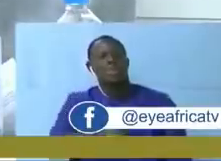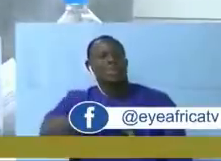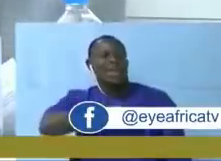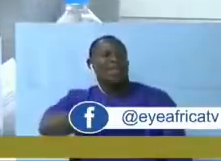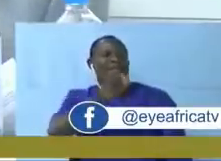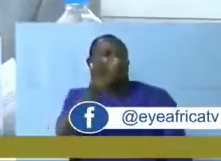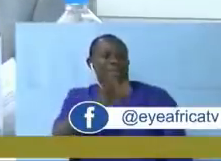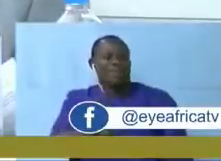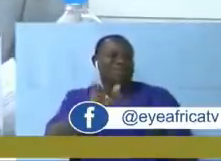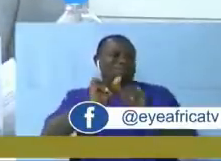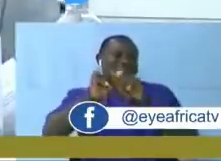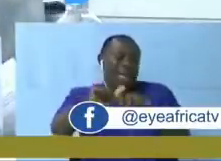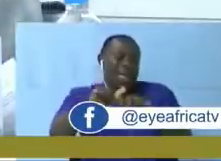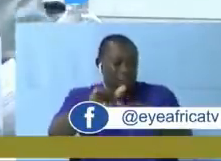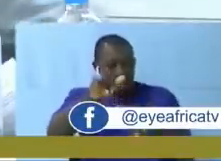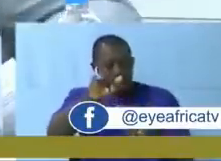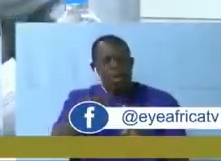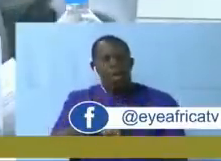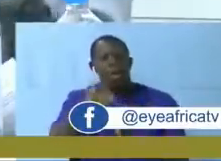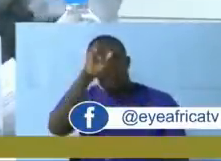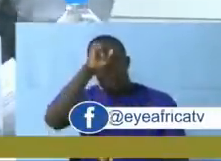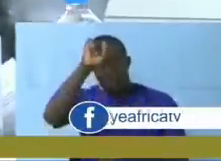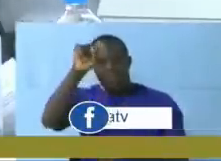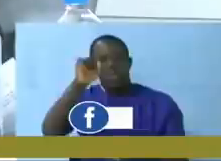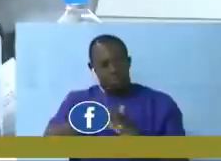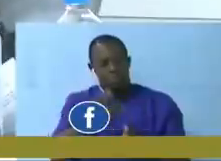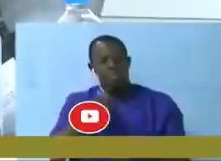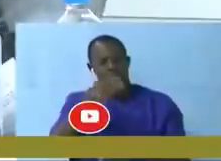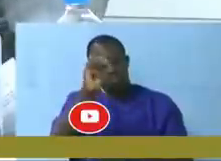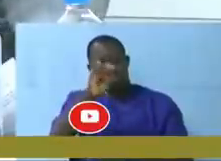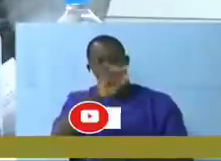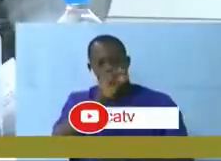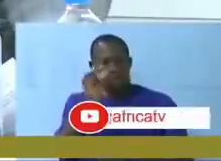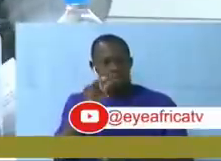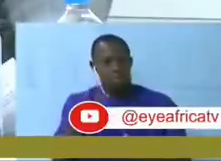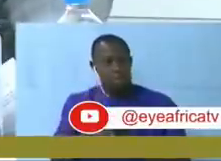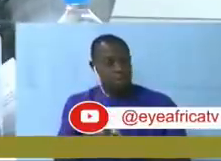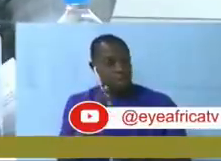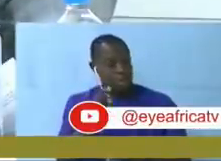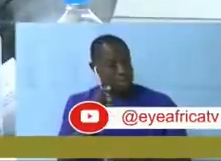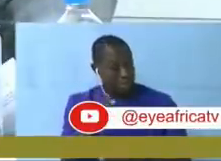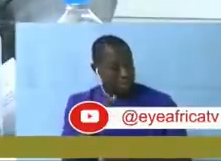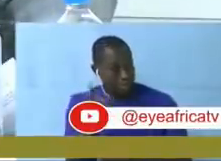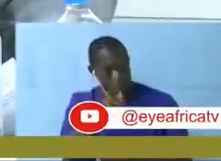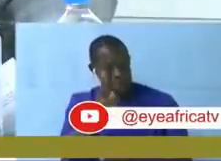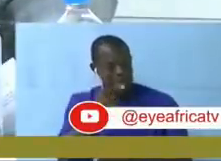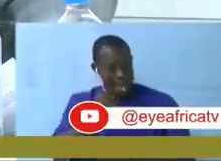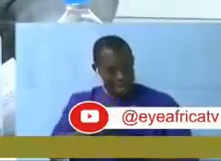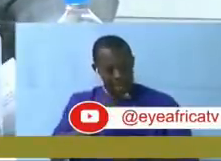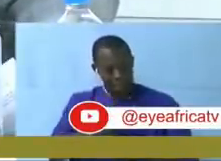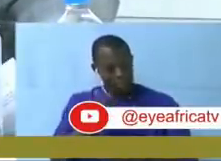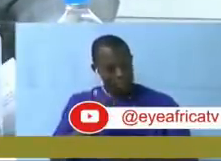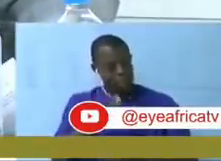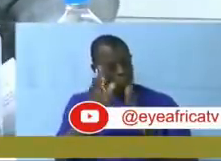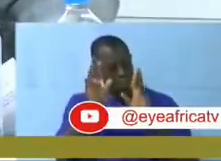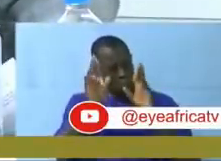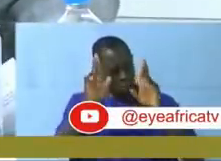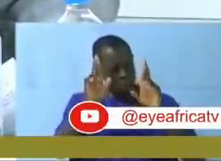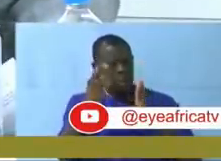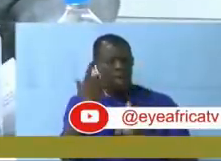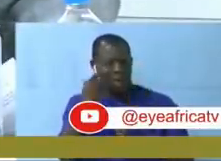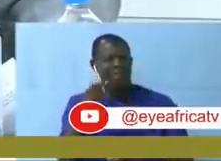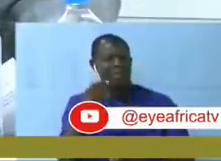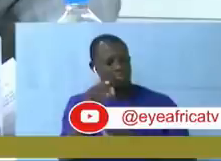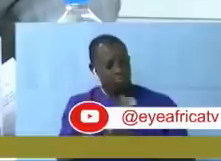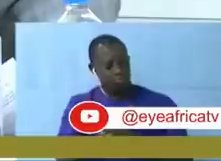Exactly. Yes. but so this was the wish of the Gambian people. Way li moy won yi nga xamne mom la wa